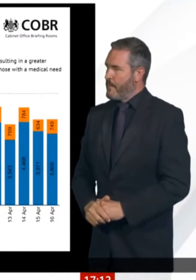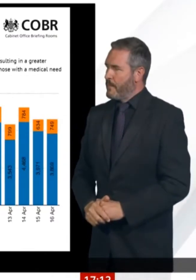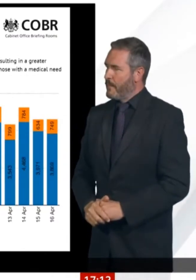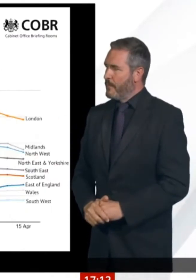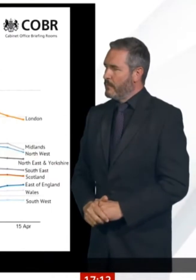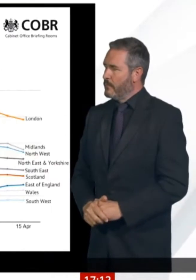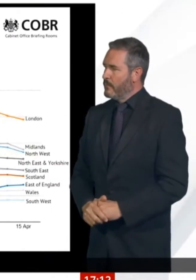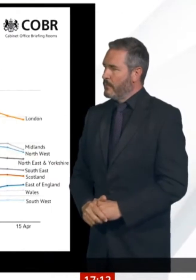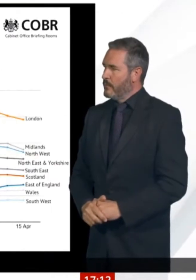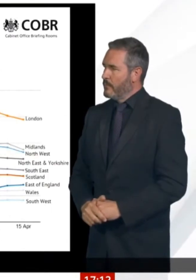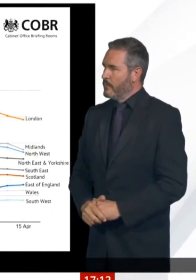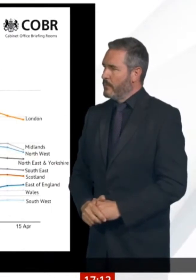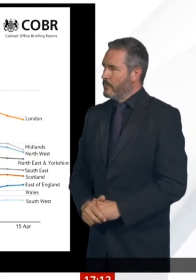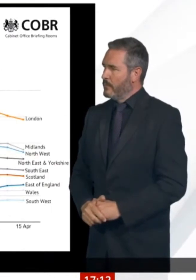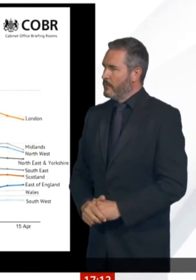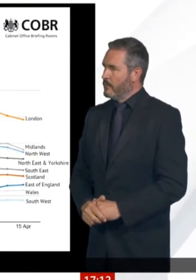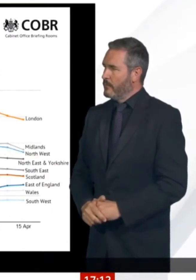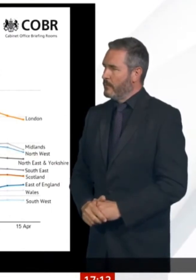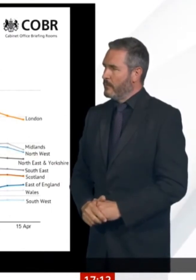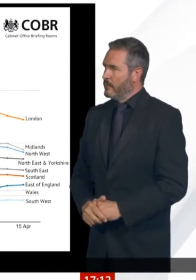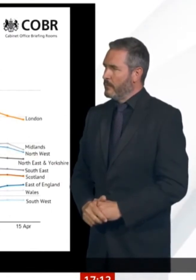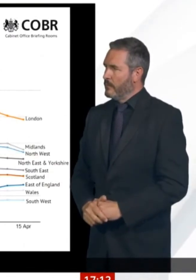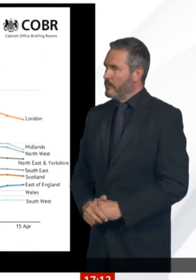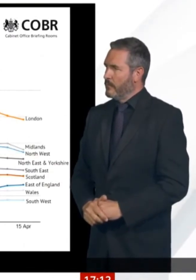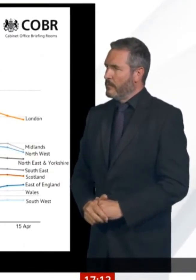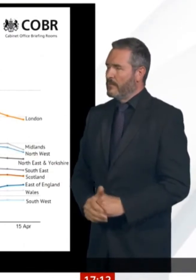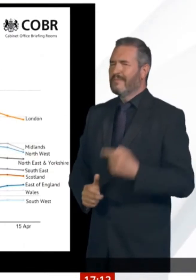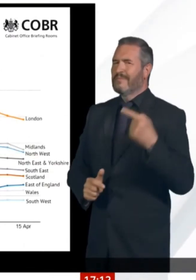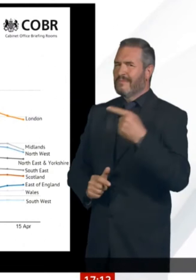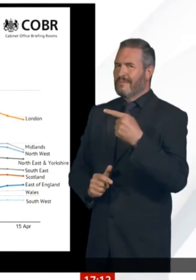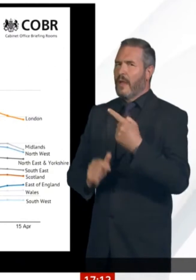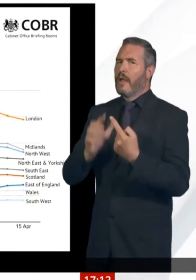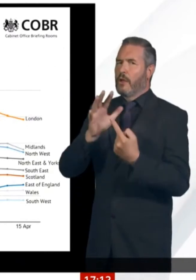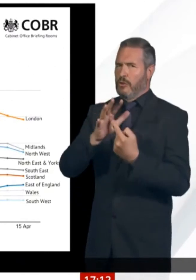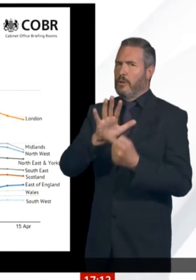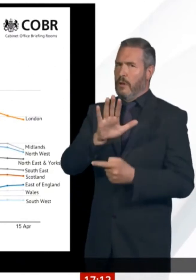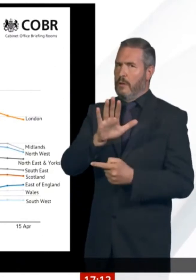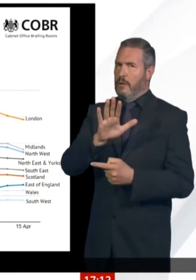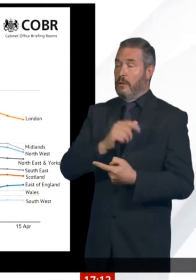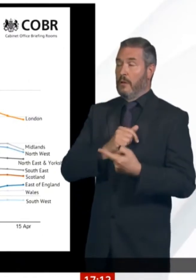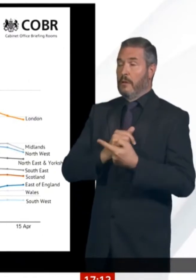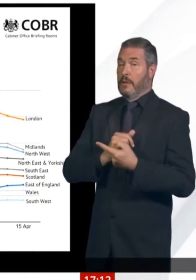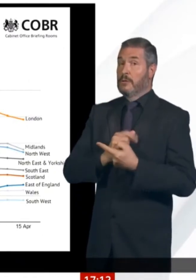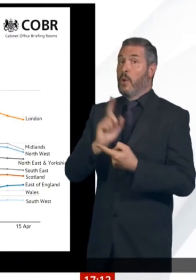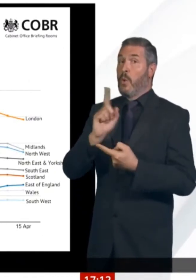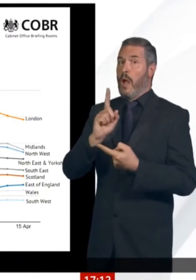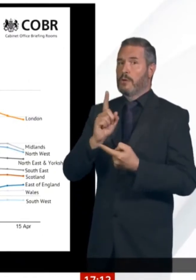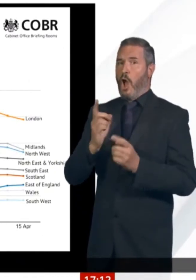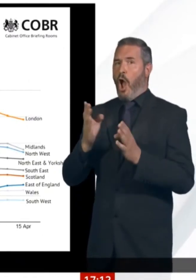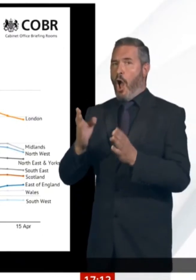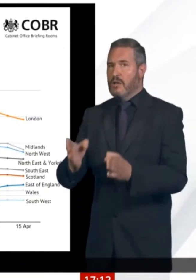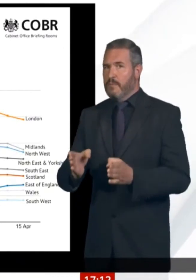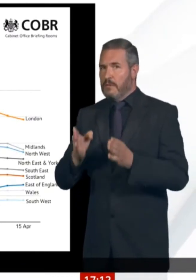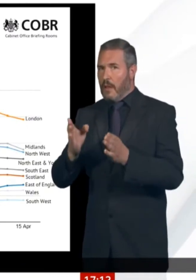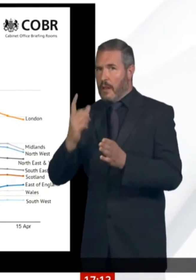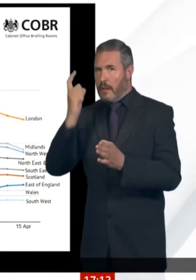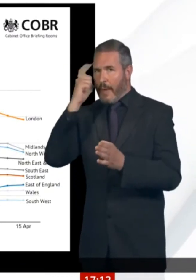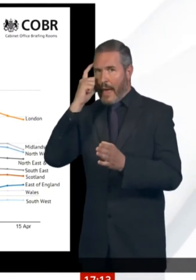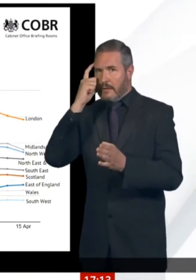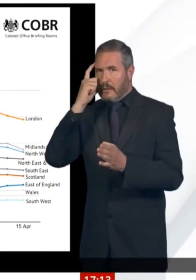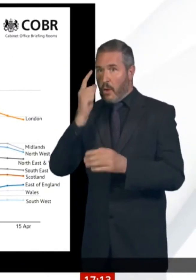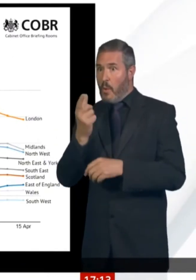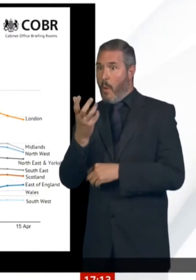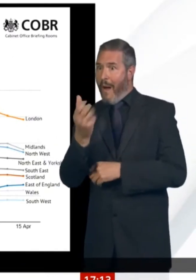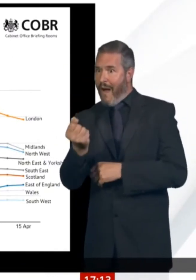please. This is probably the critical slide. This shows people in hospital beds with